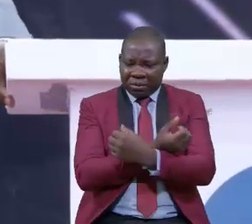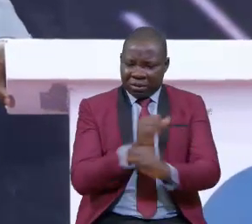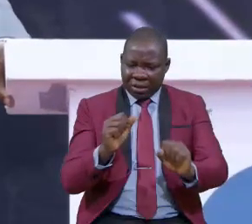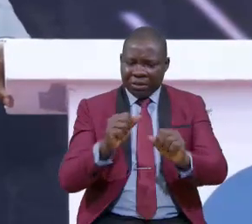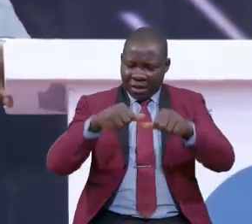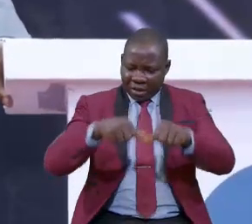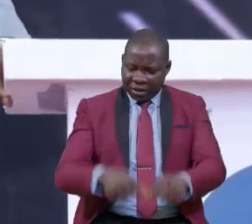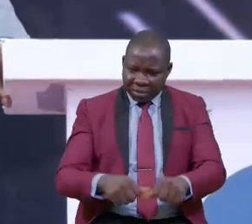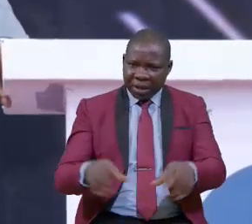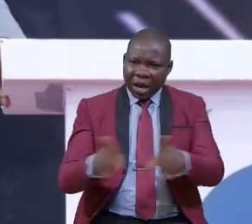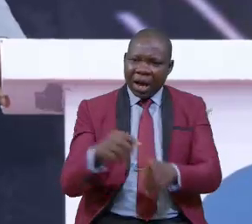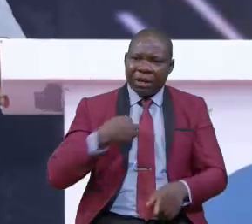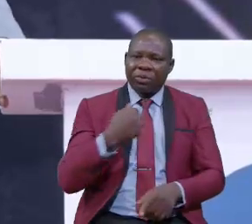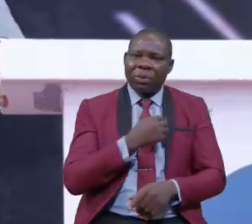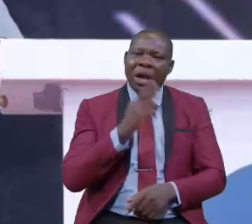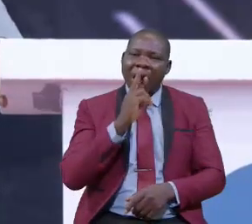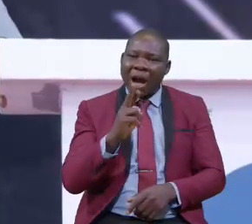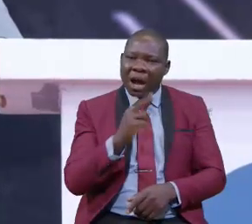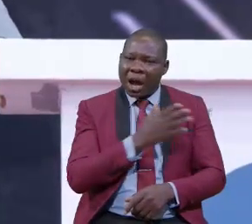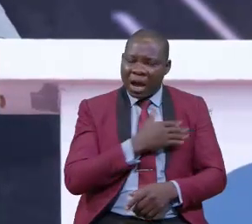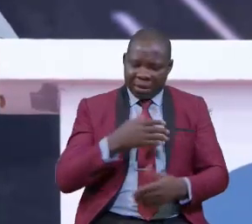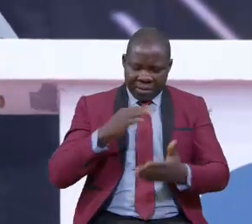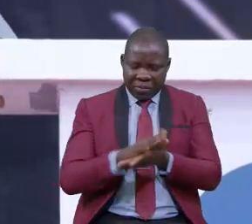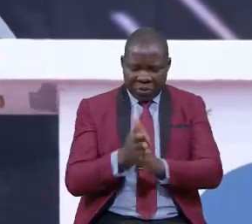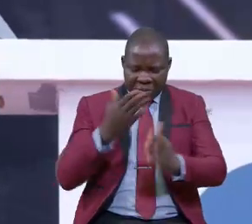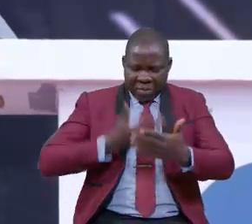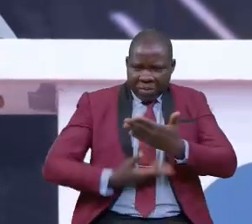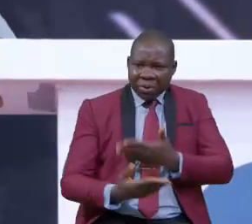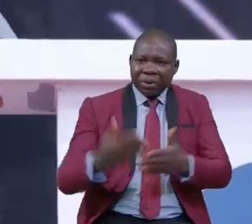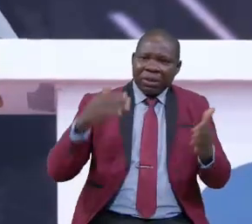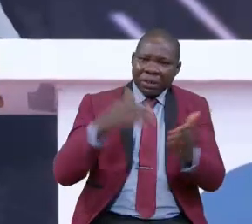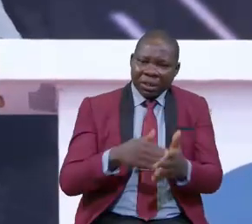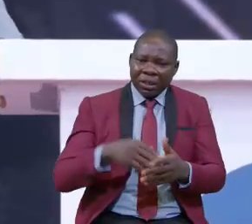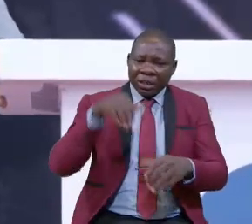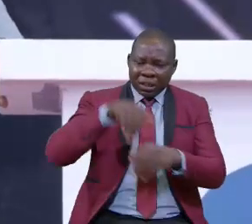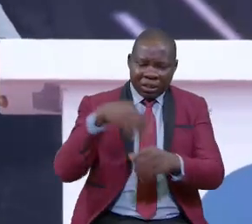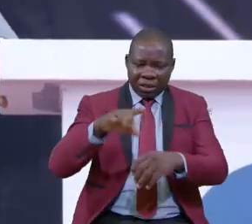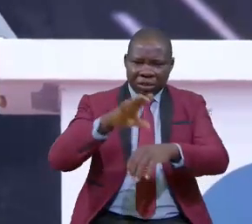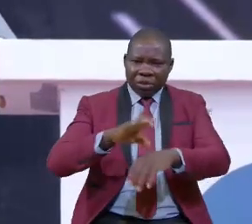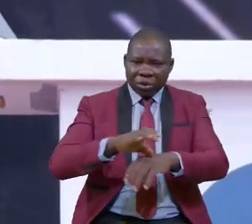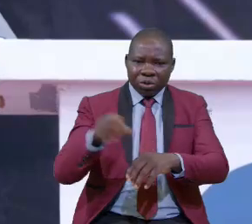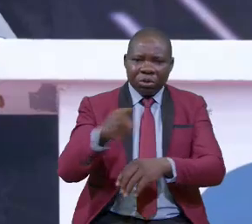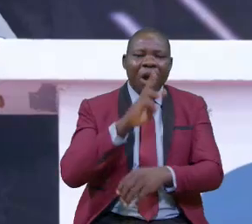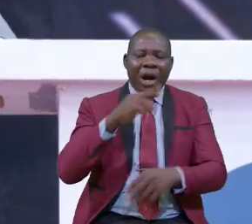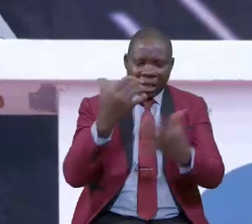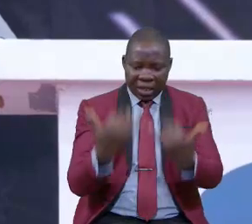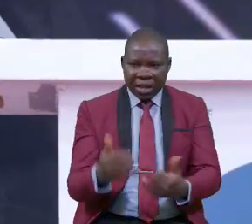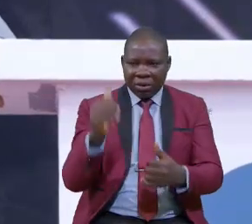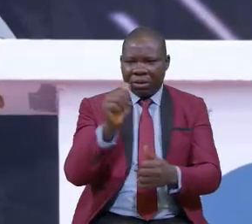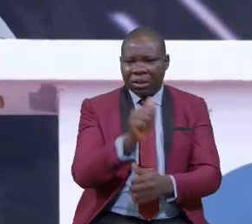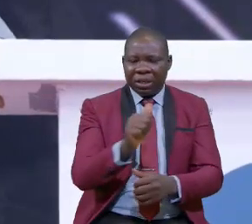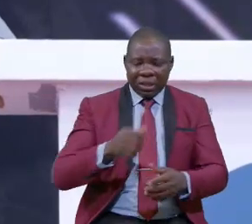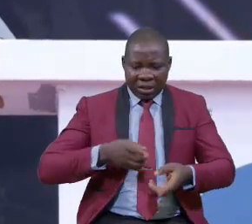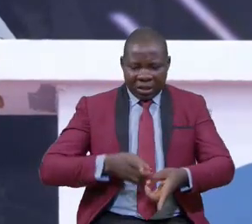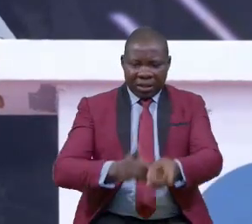now born again. We're now in the church. We are disciples. They follow us up. And we still keep on